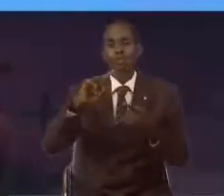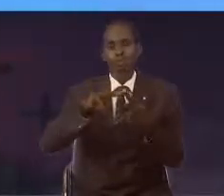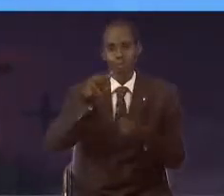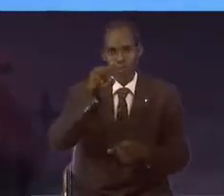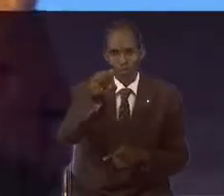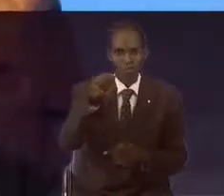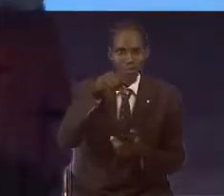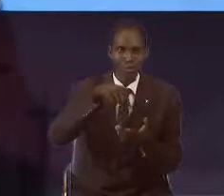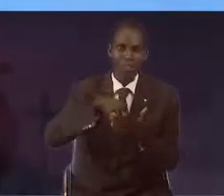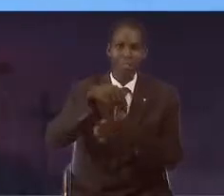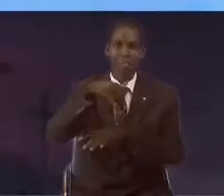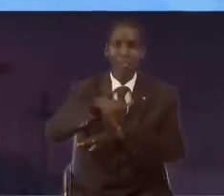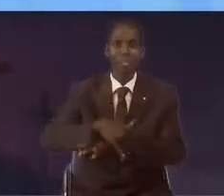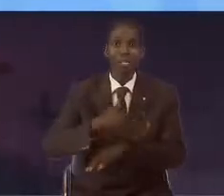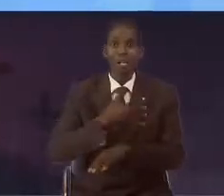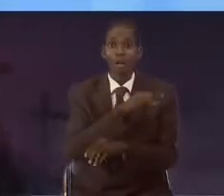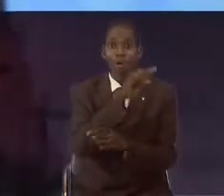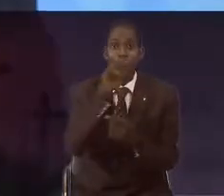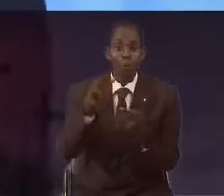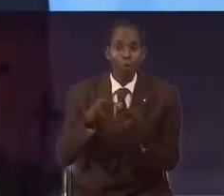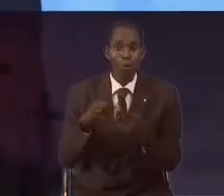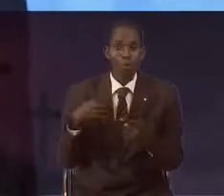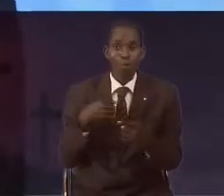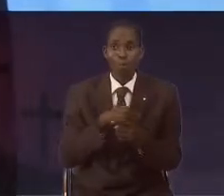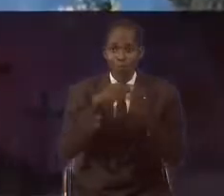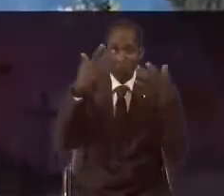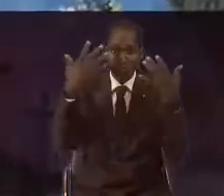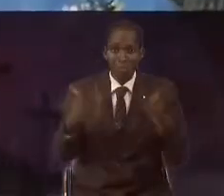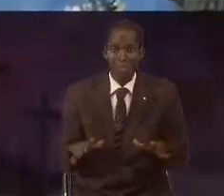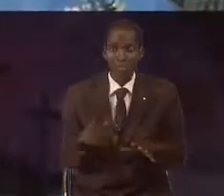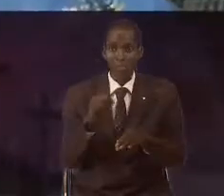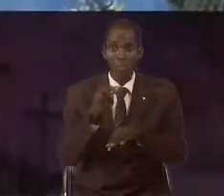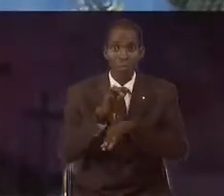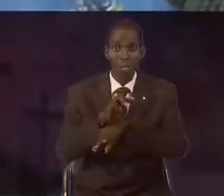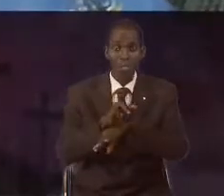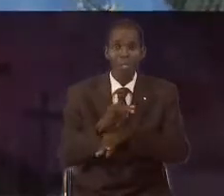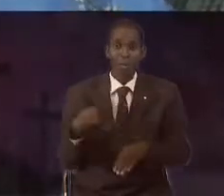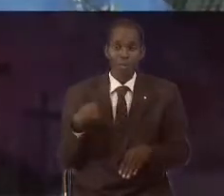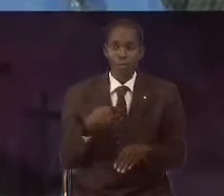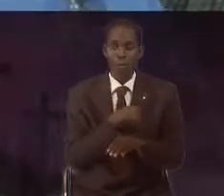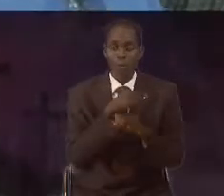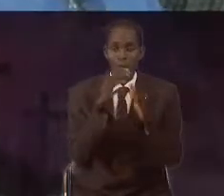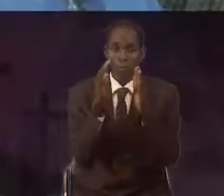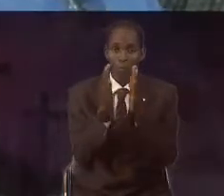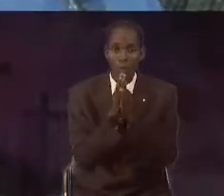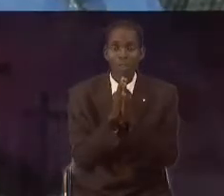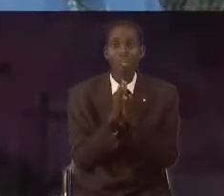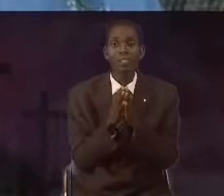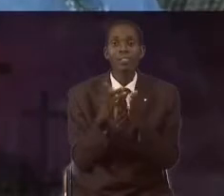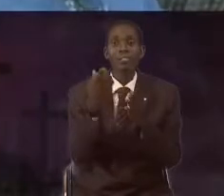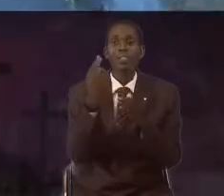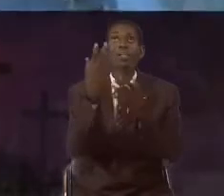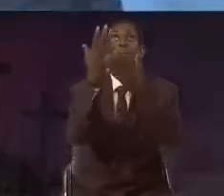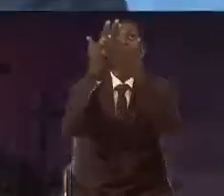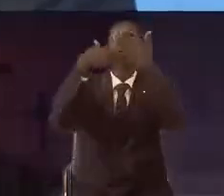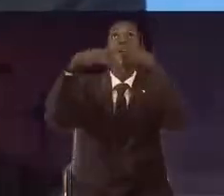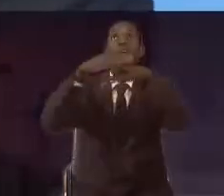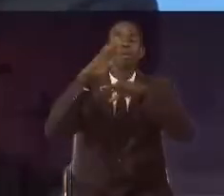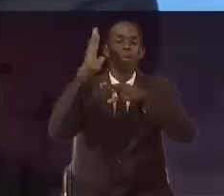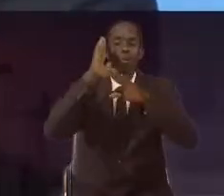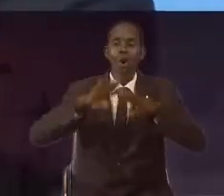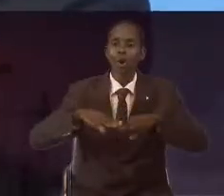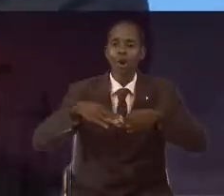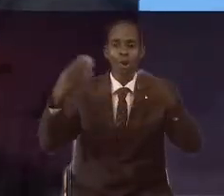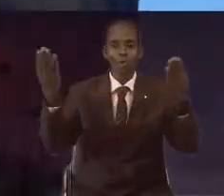locality, abundant life is coming to you tonight. And when we finish the message and